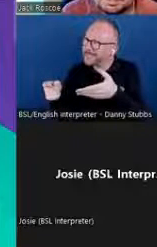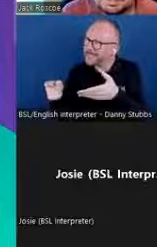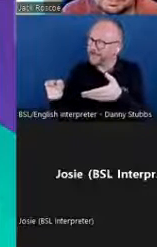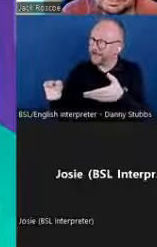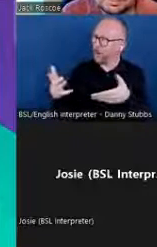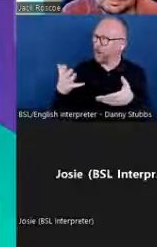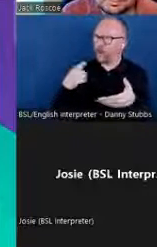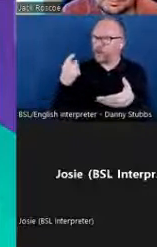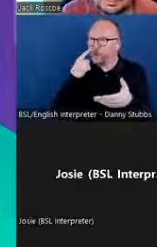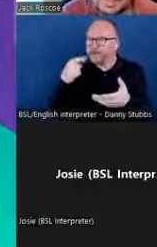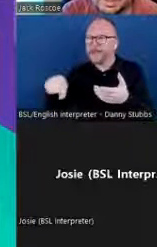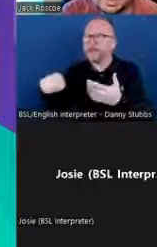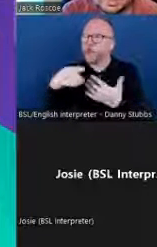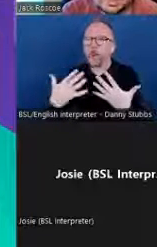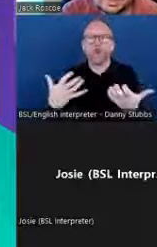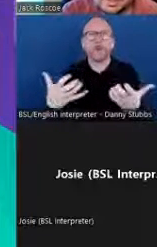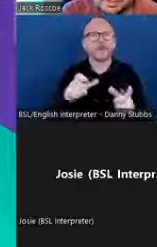days.